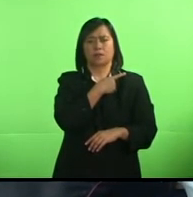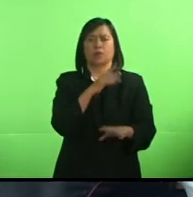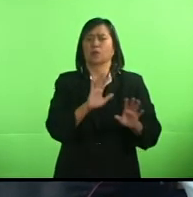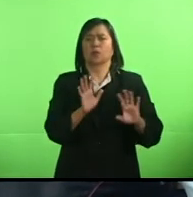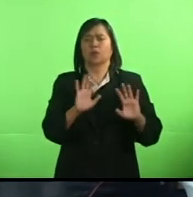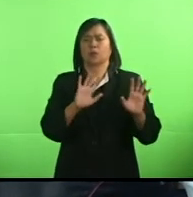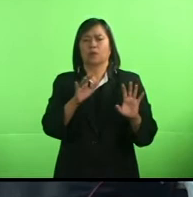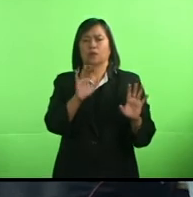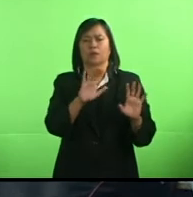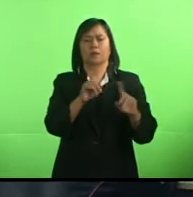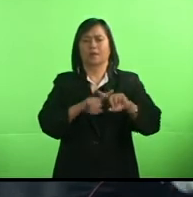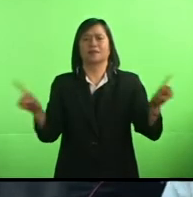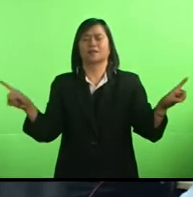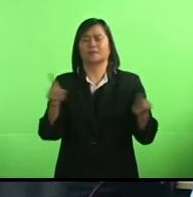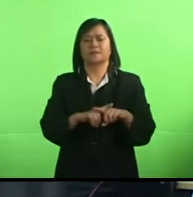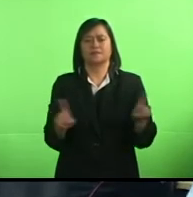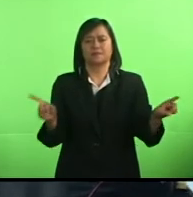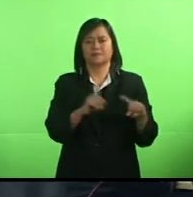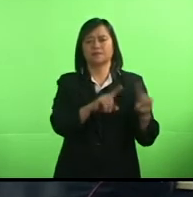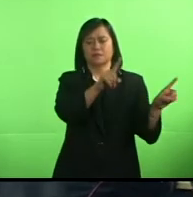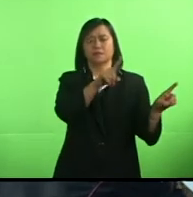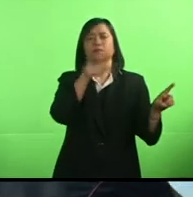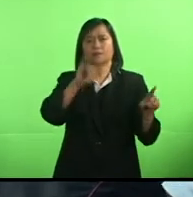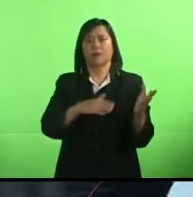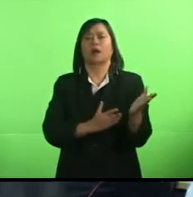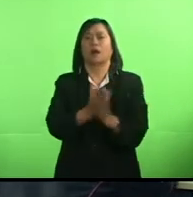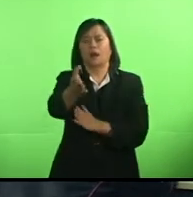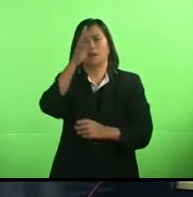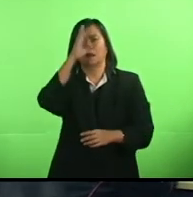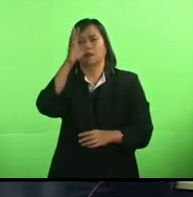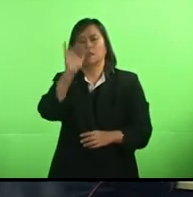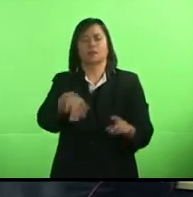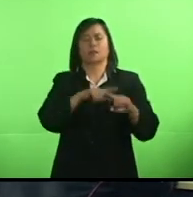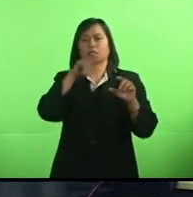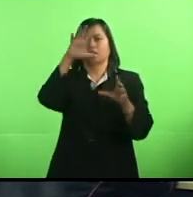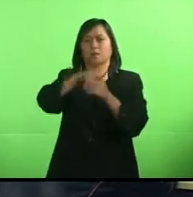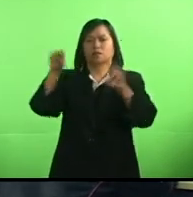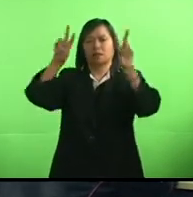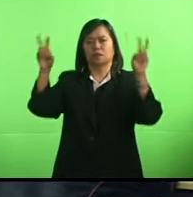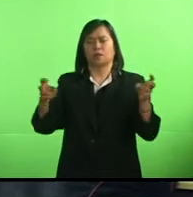that's different. Plagiarism is not copyright. Yeah, it is, but not in terms of currency. Right?